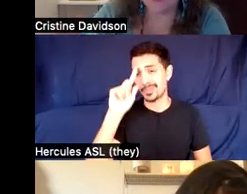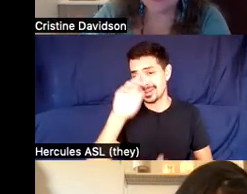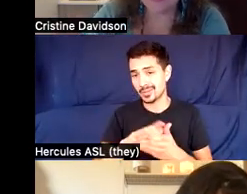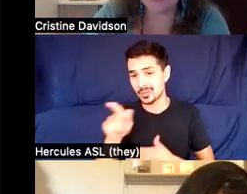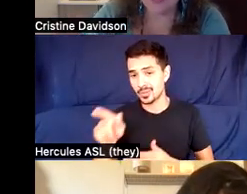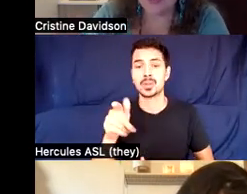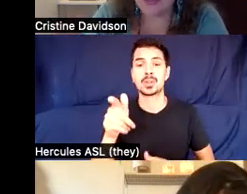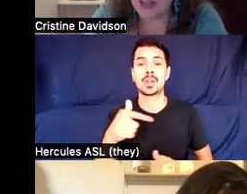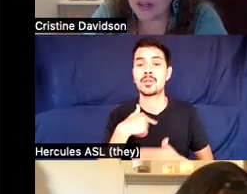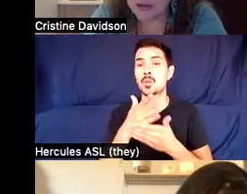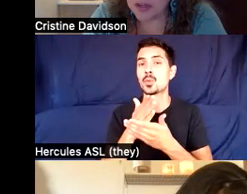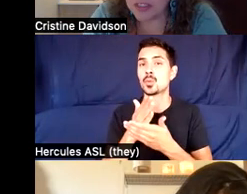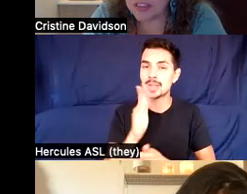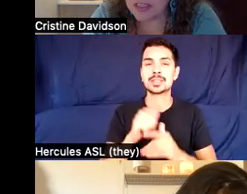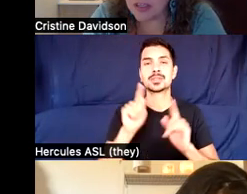being hurt.